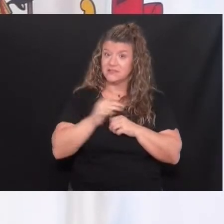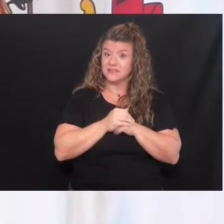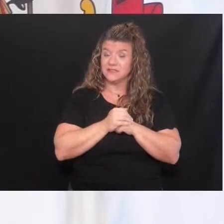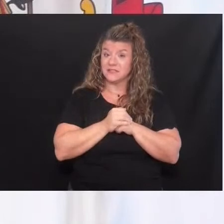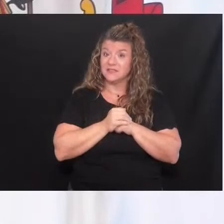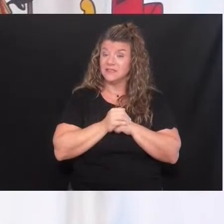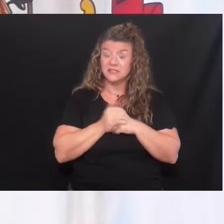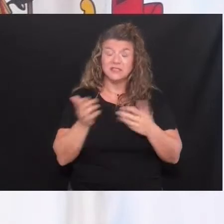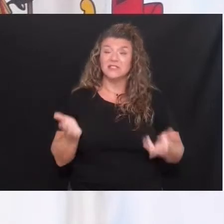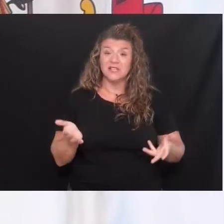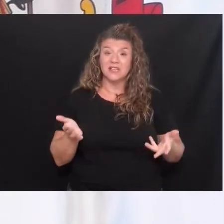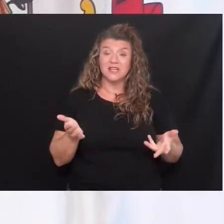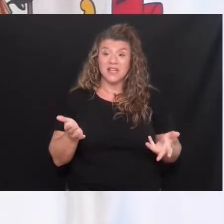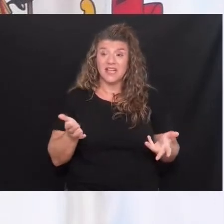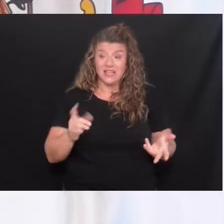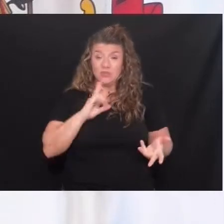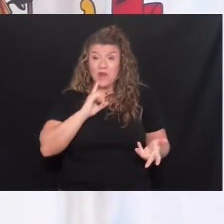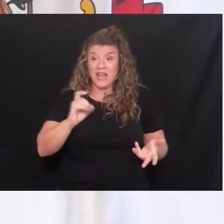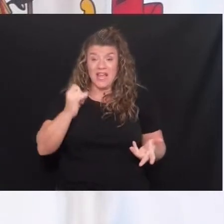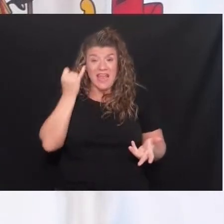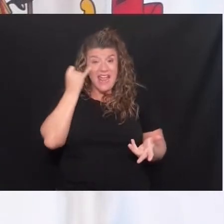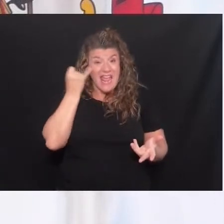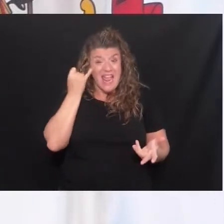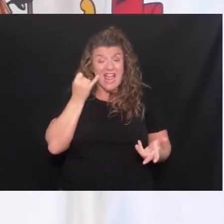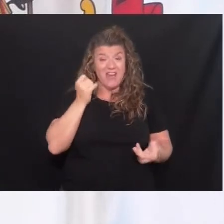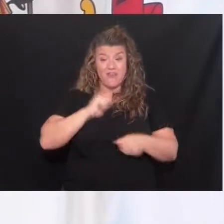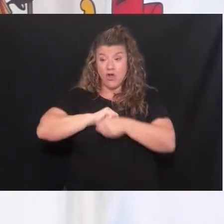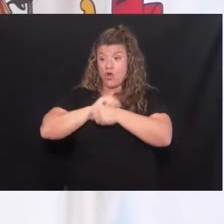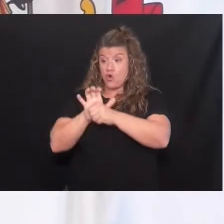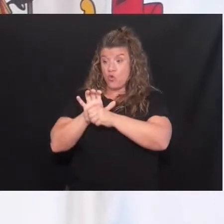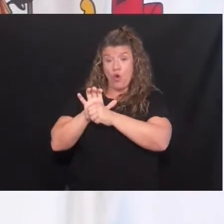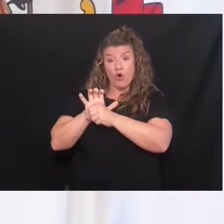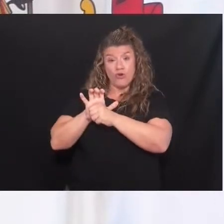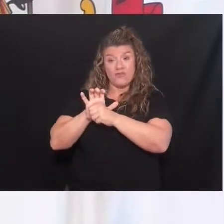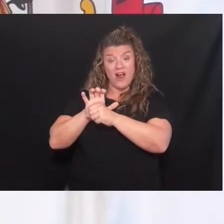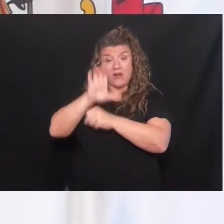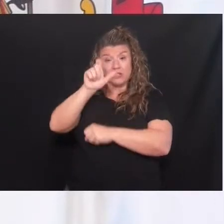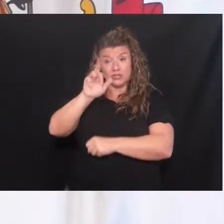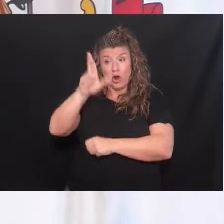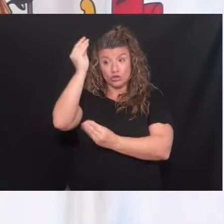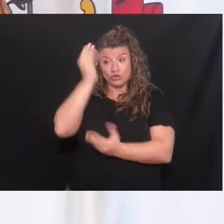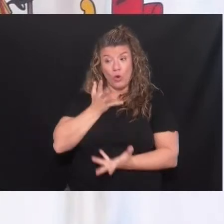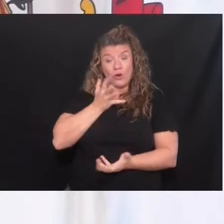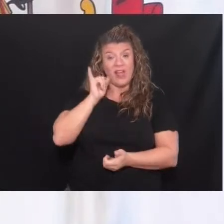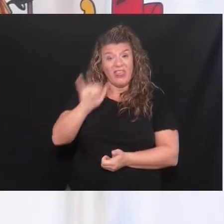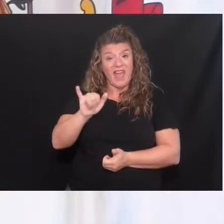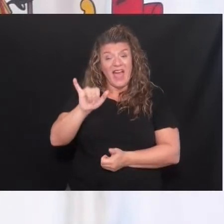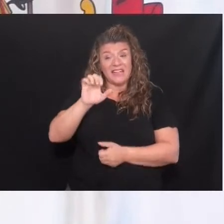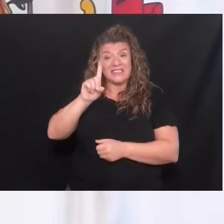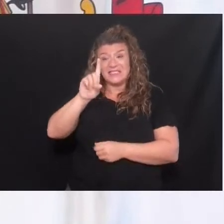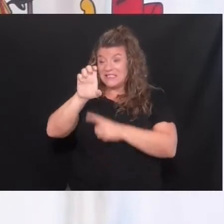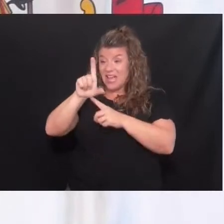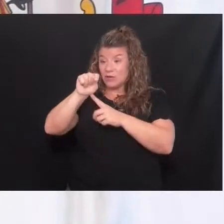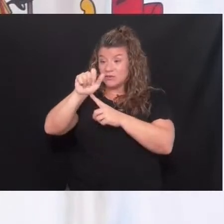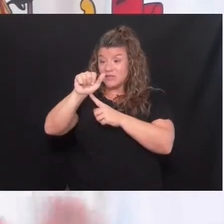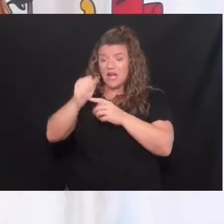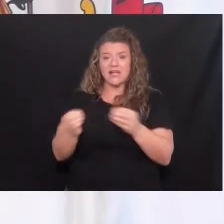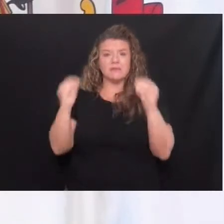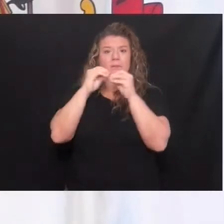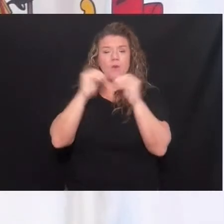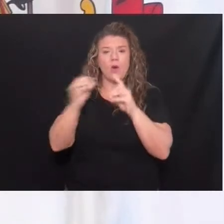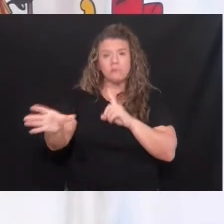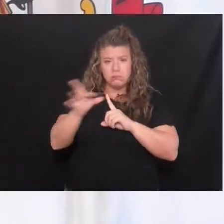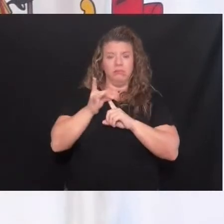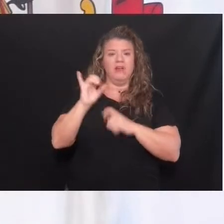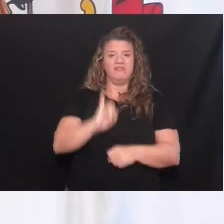it is as infectious as what our coronavirus is telling us, then it's